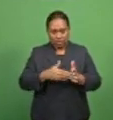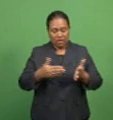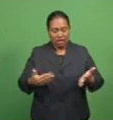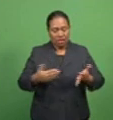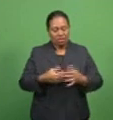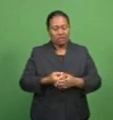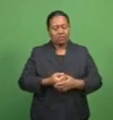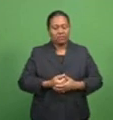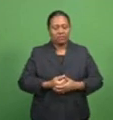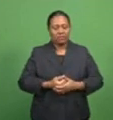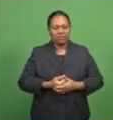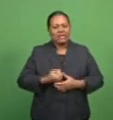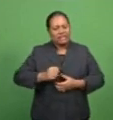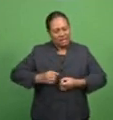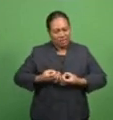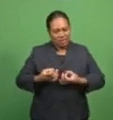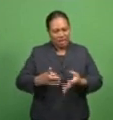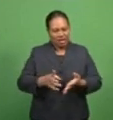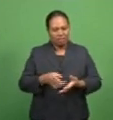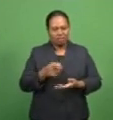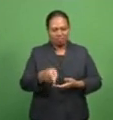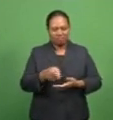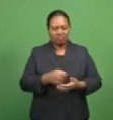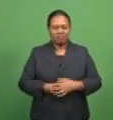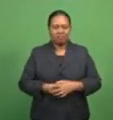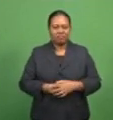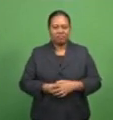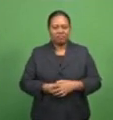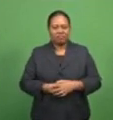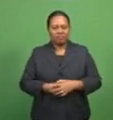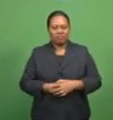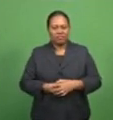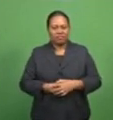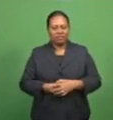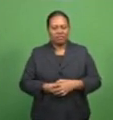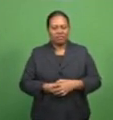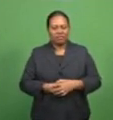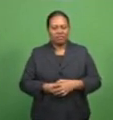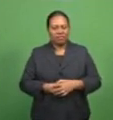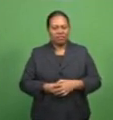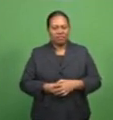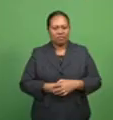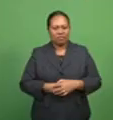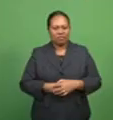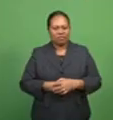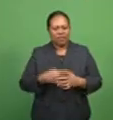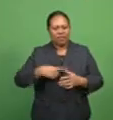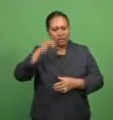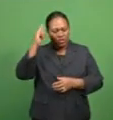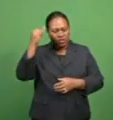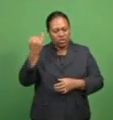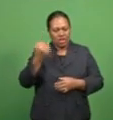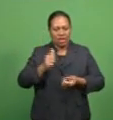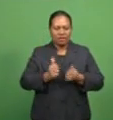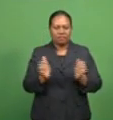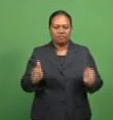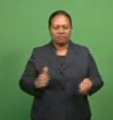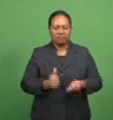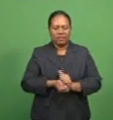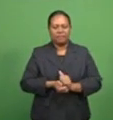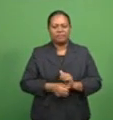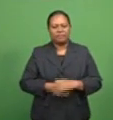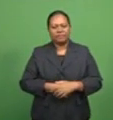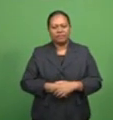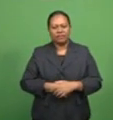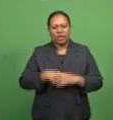we're still preparing for that and eyeing that for our junior players. The